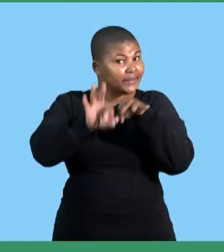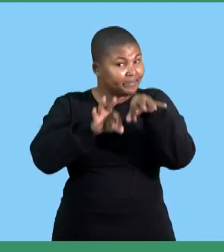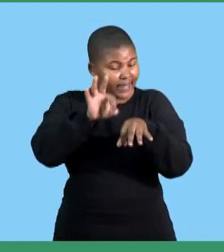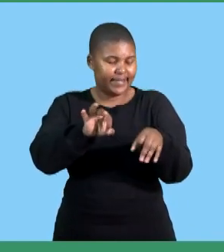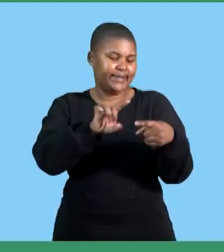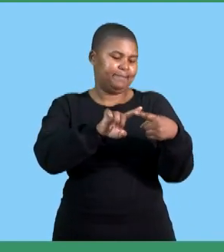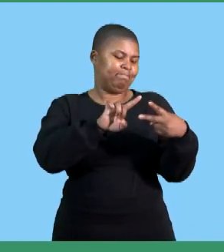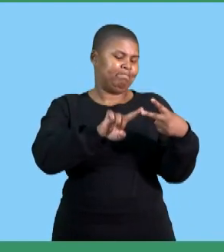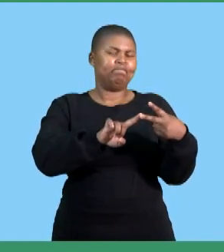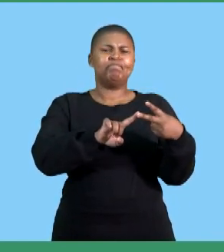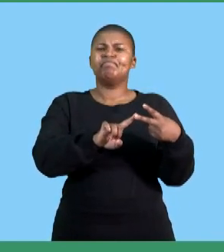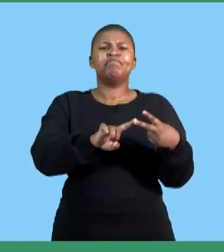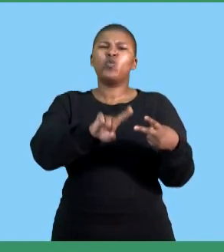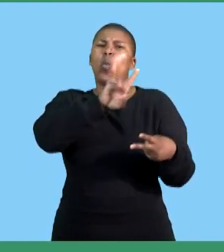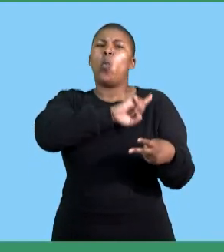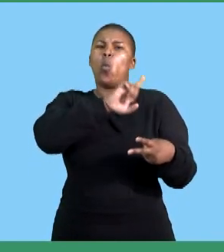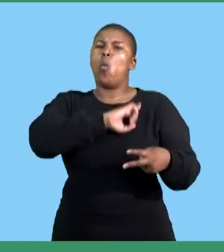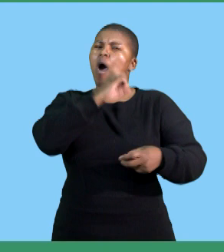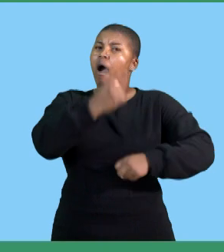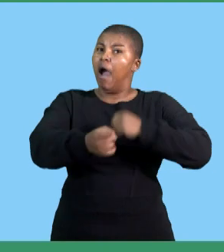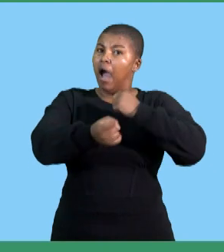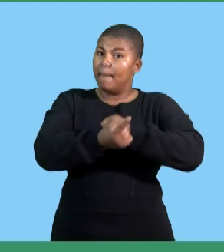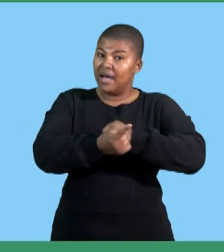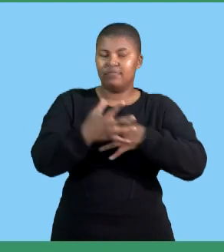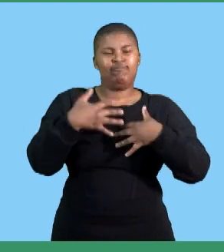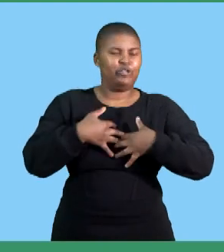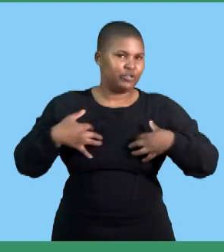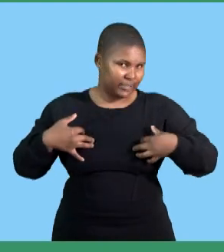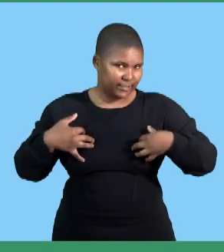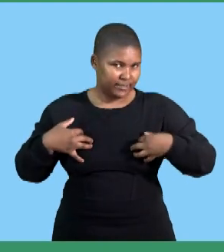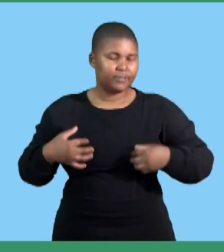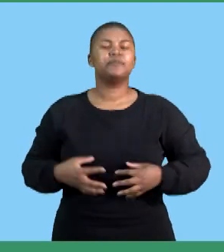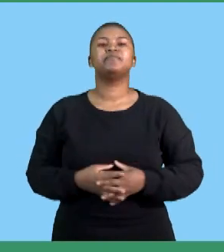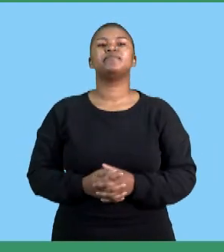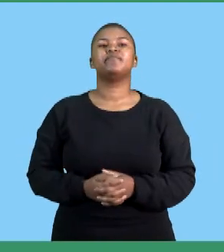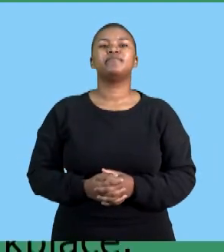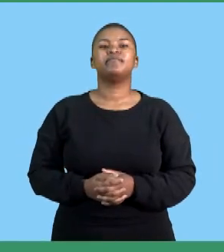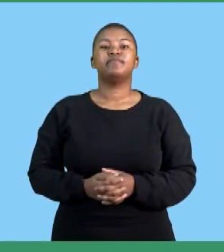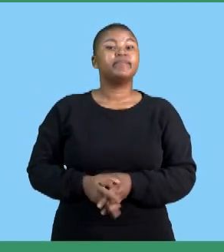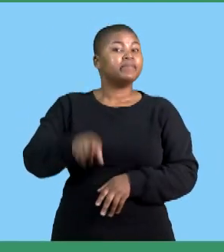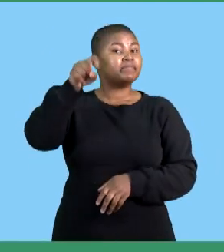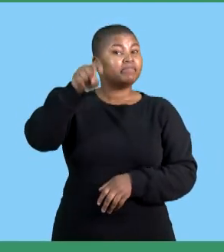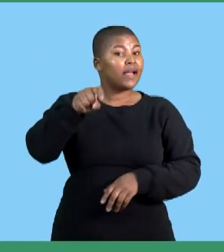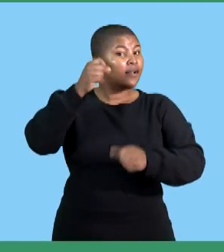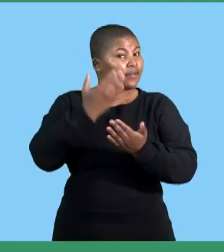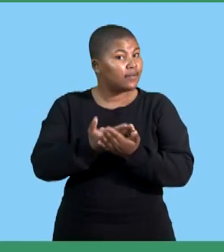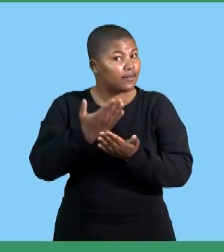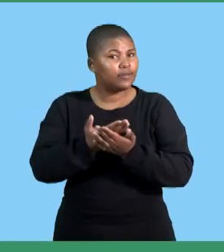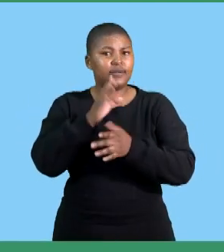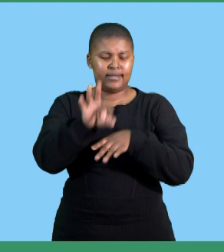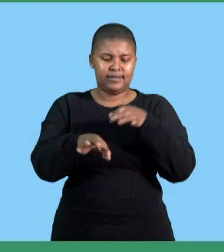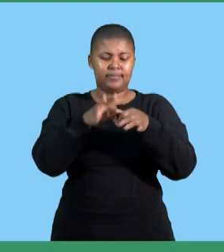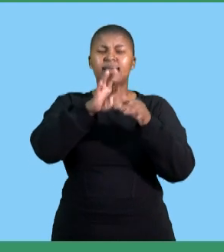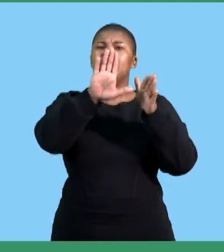explain the meaning as well as the causes of stress. You must also be able to discuss